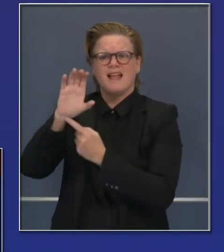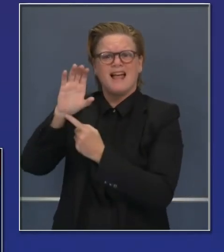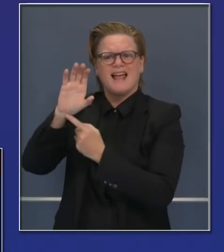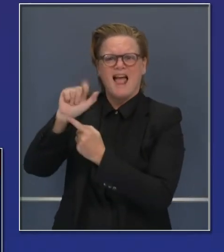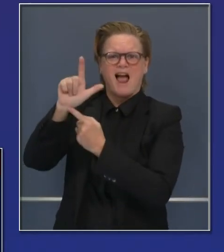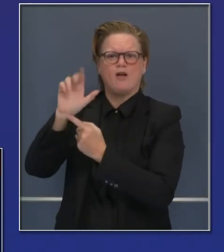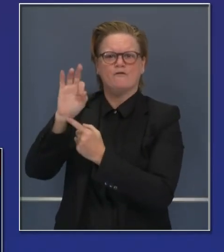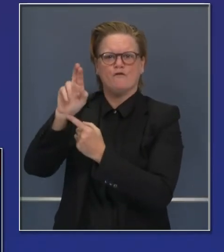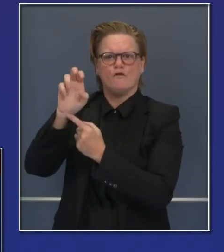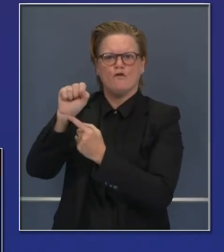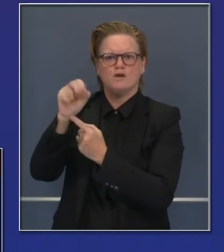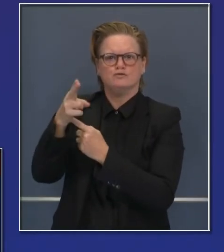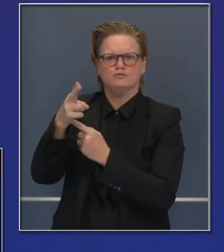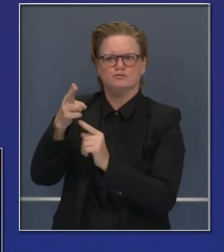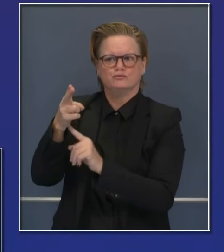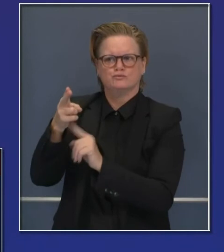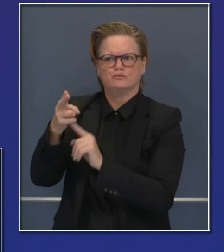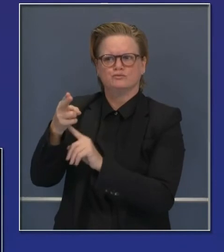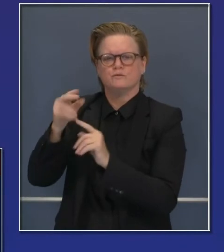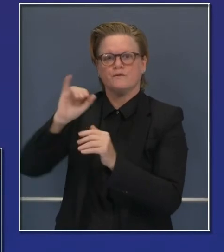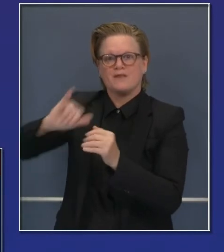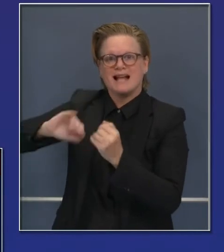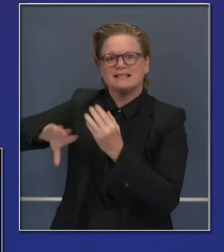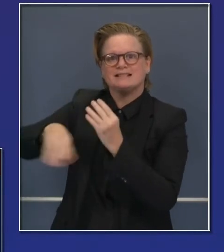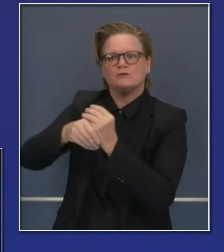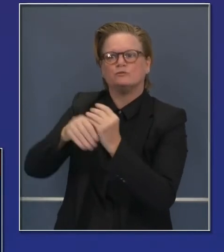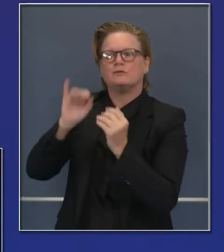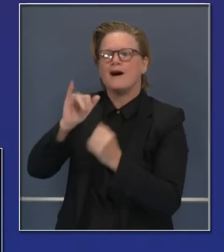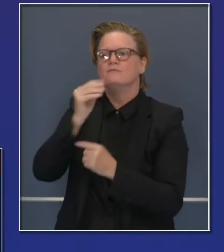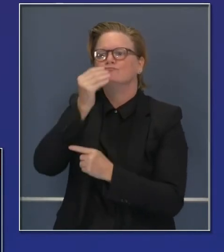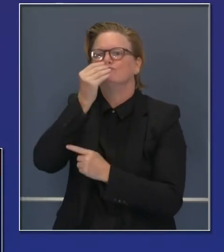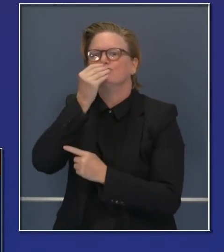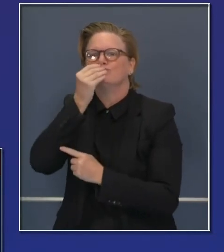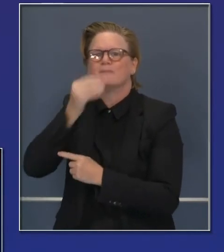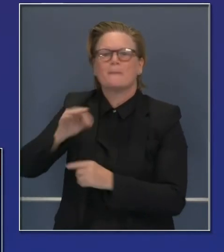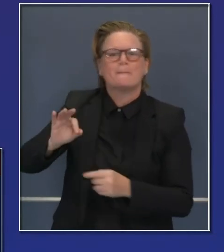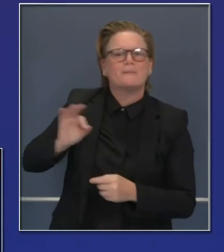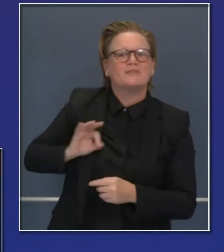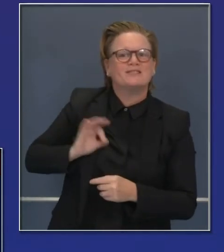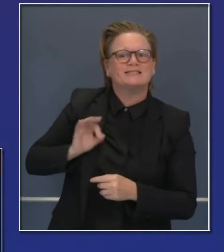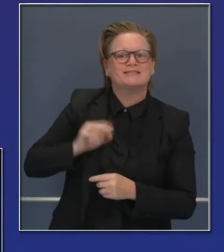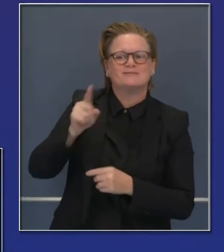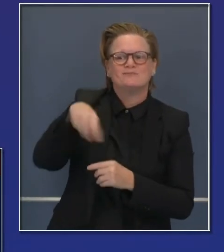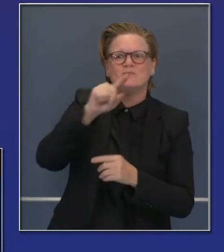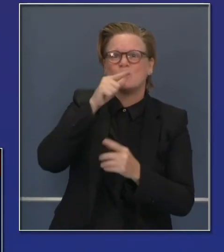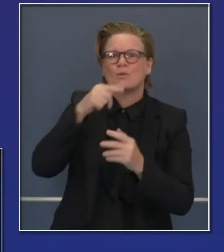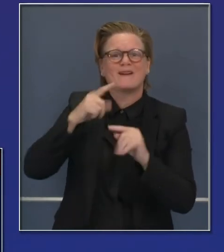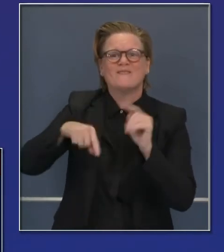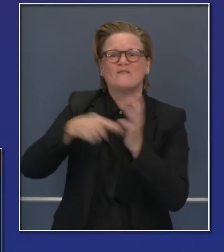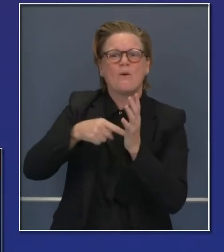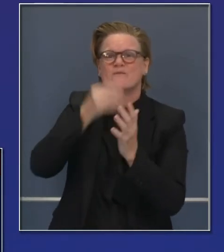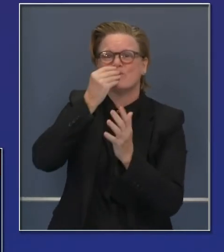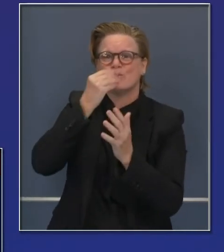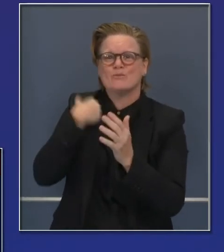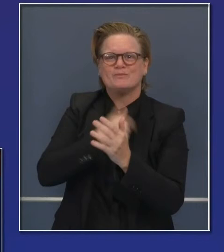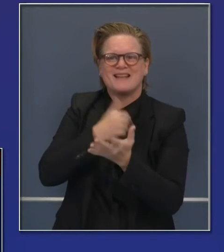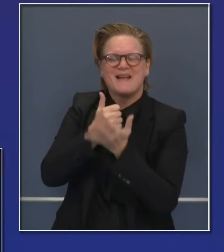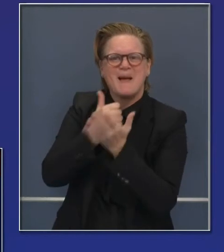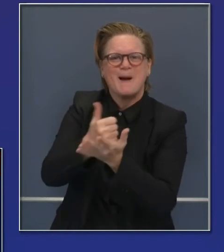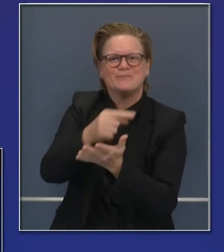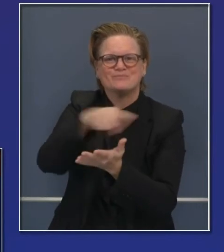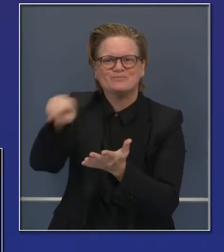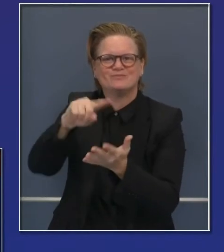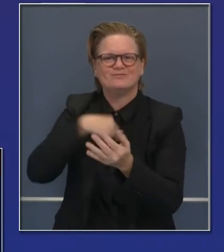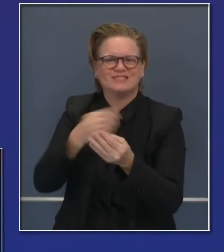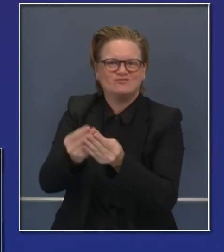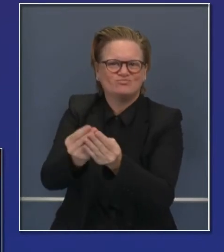that have already been distributed to most vulnerable Californians. Our pandemic EBT program, 3.7